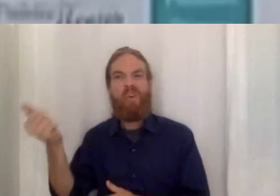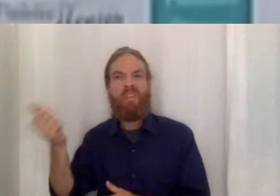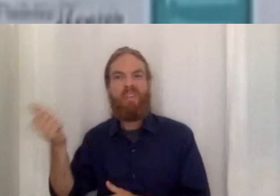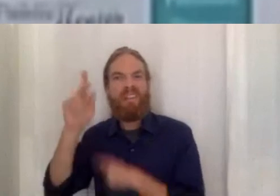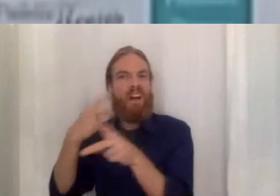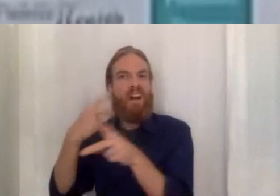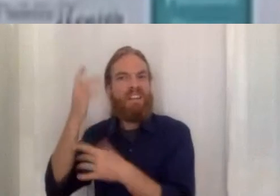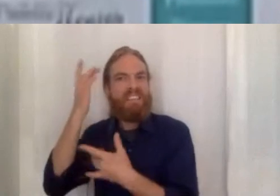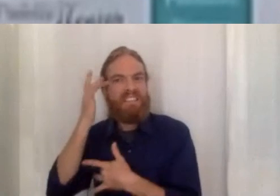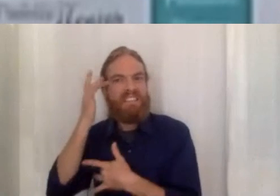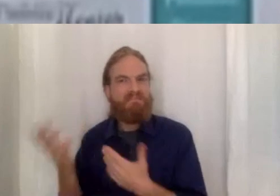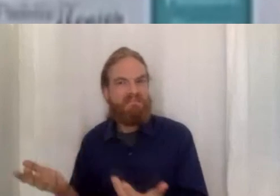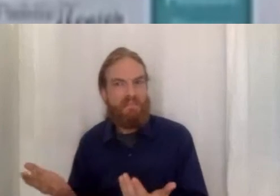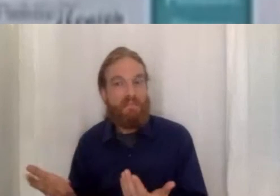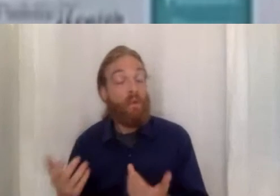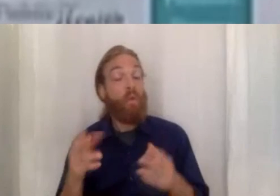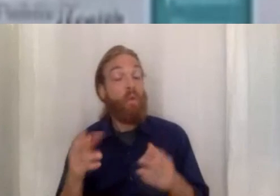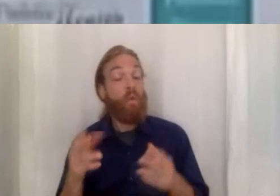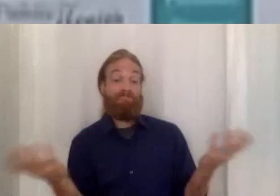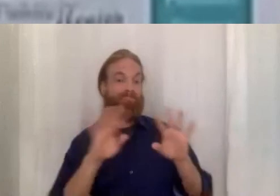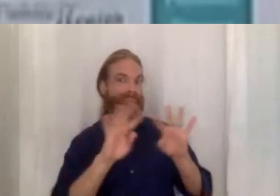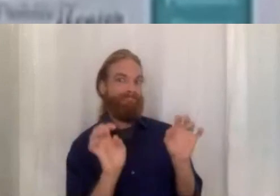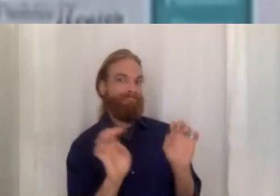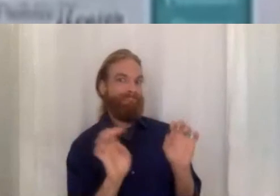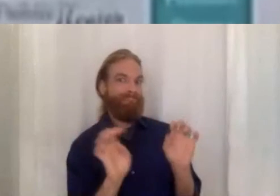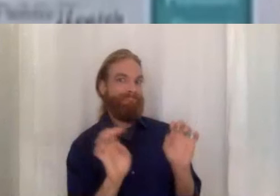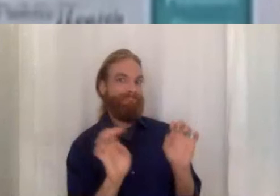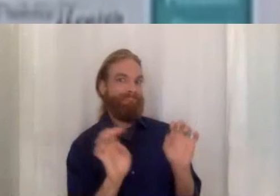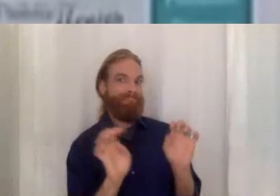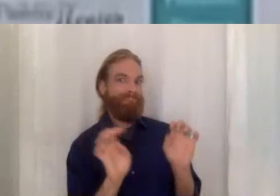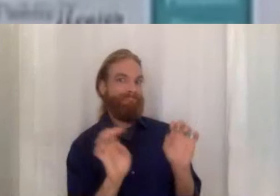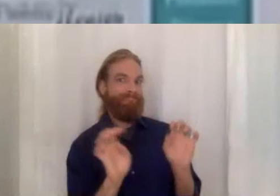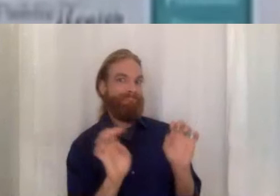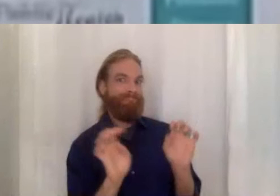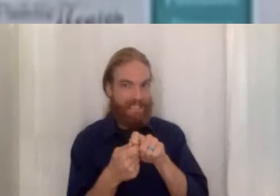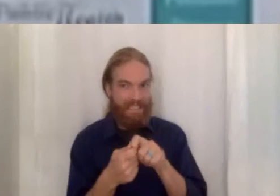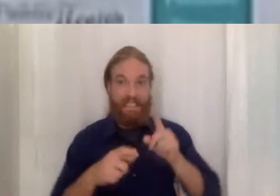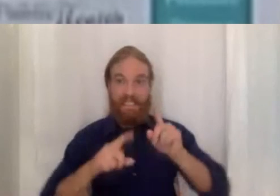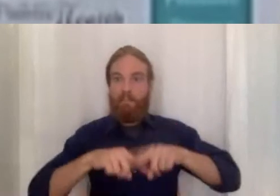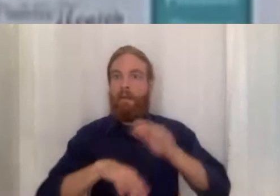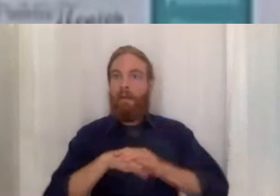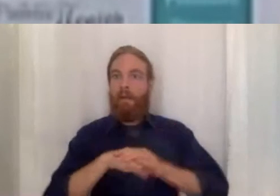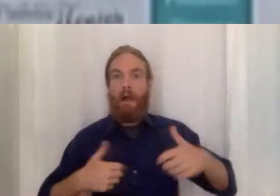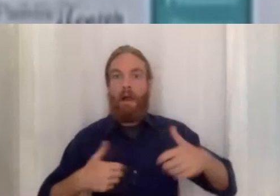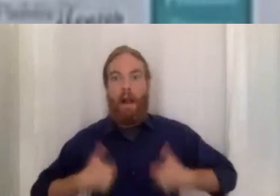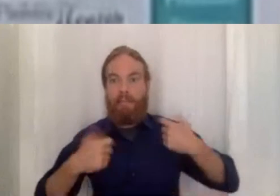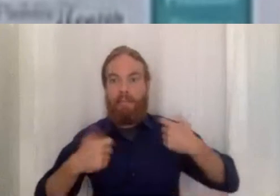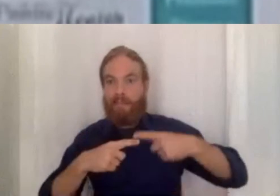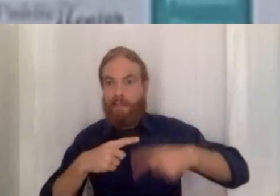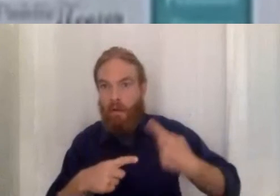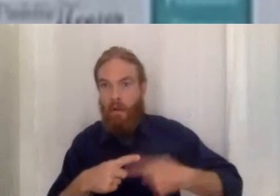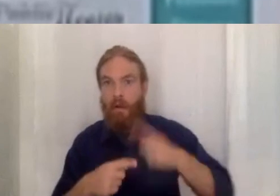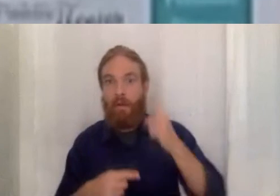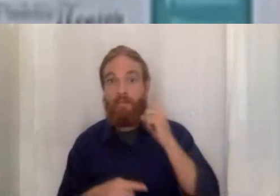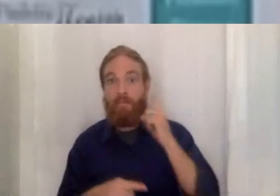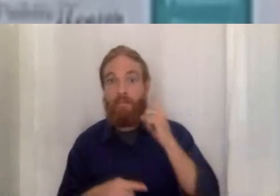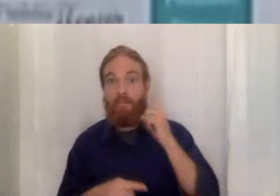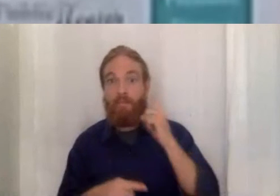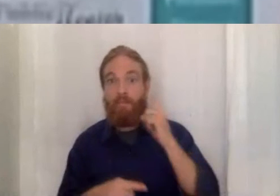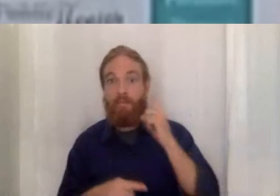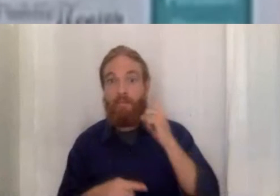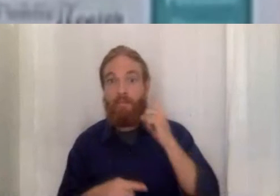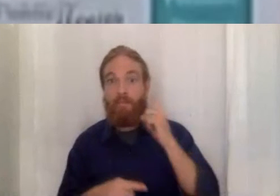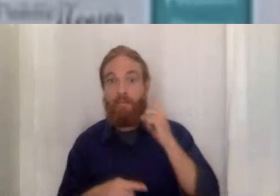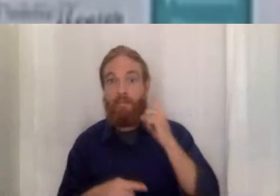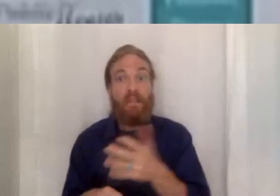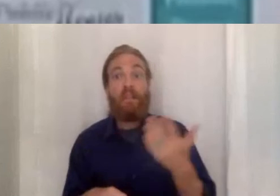based on the life cycle of the virus, based on expansion of our immune system and the